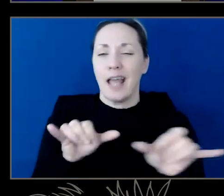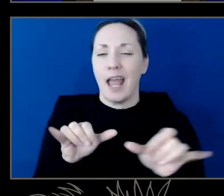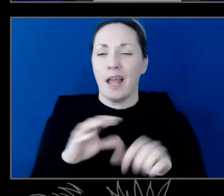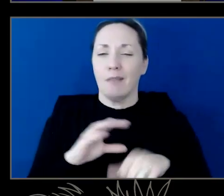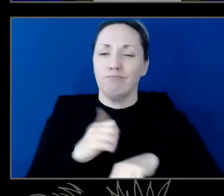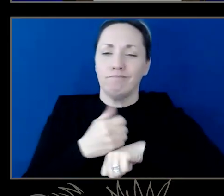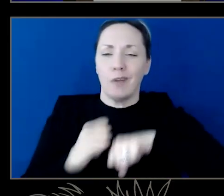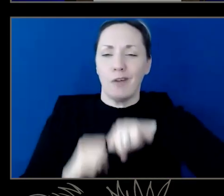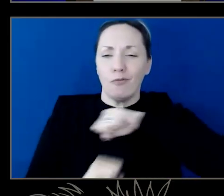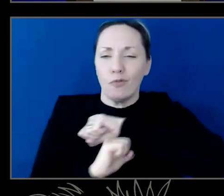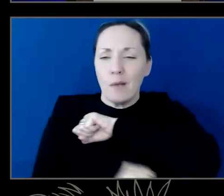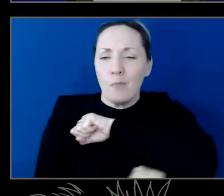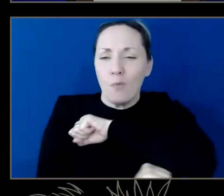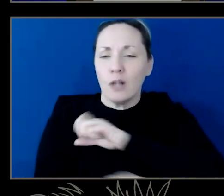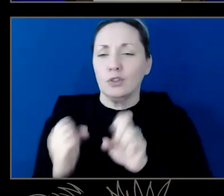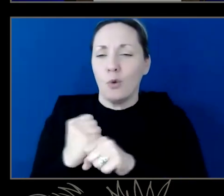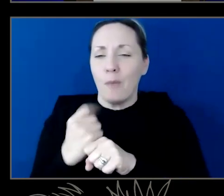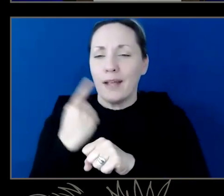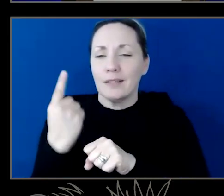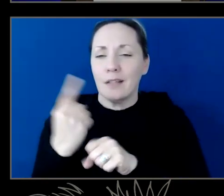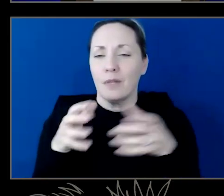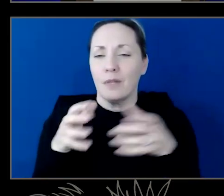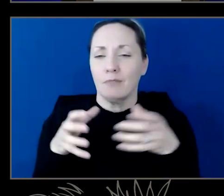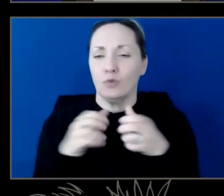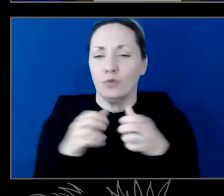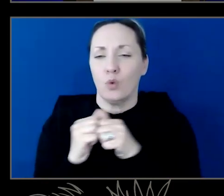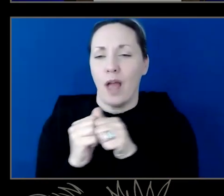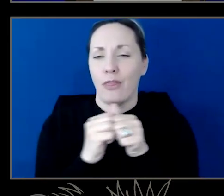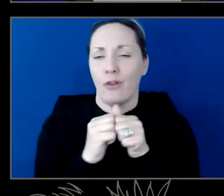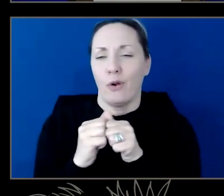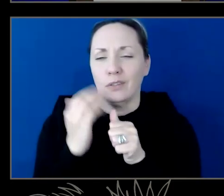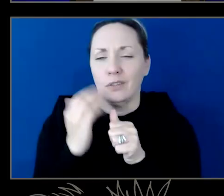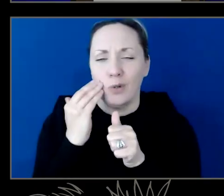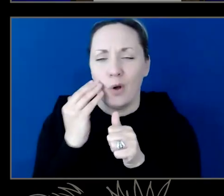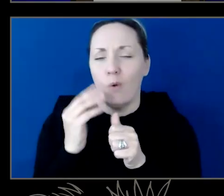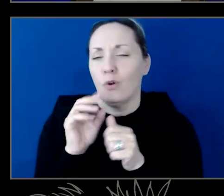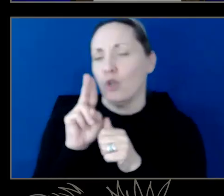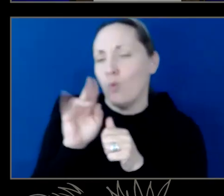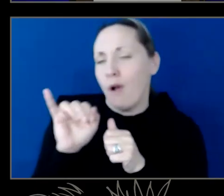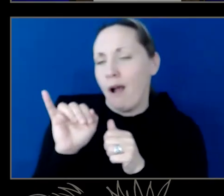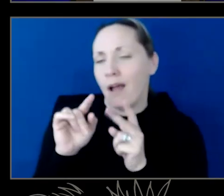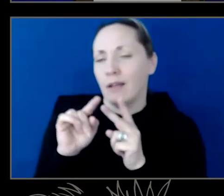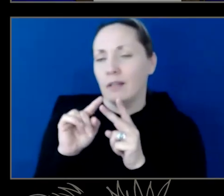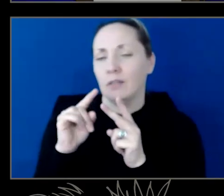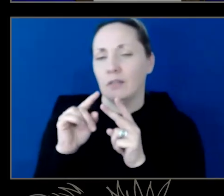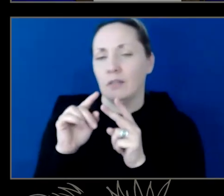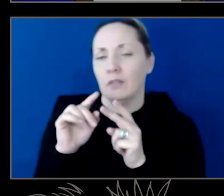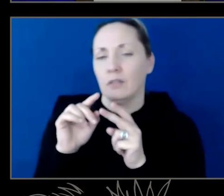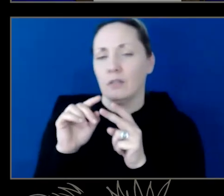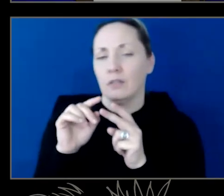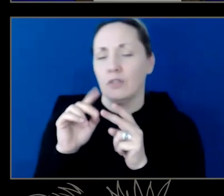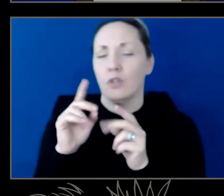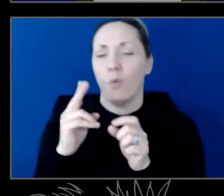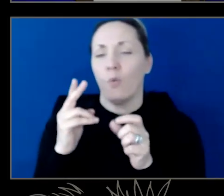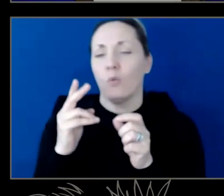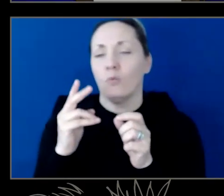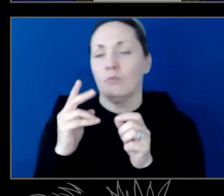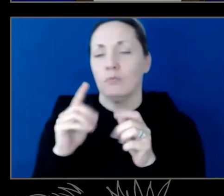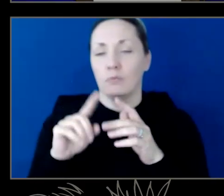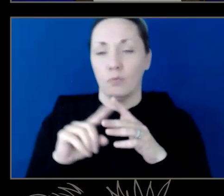to like create something together, whether that's like a UI or something. So we started iterating over and